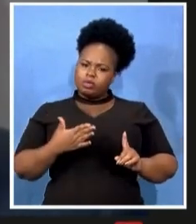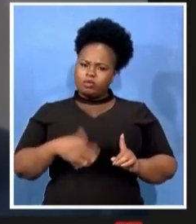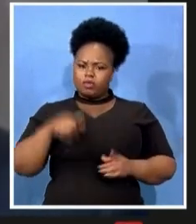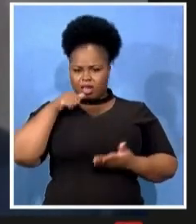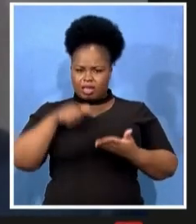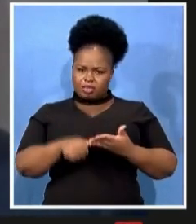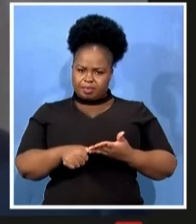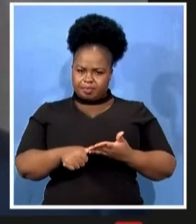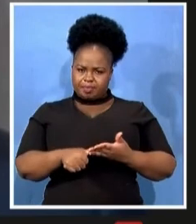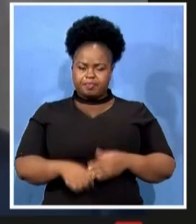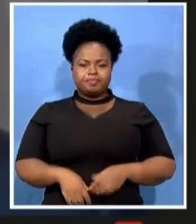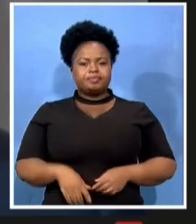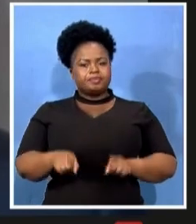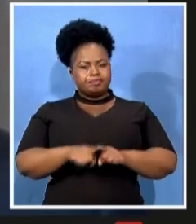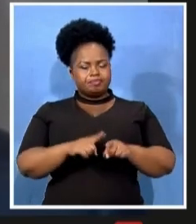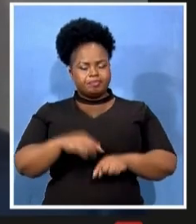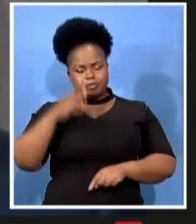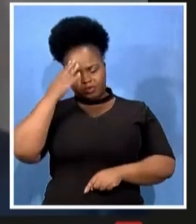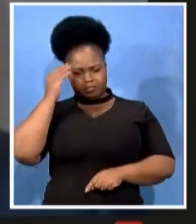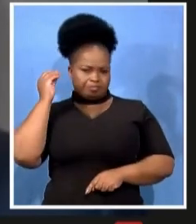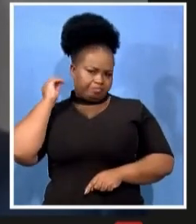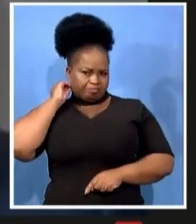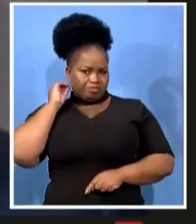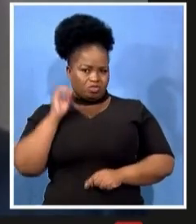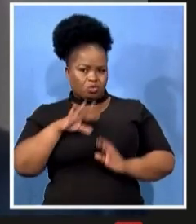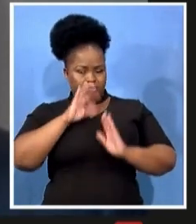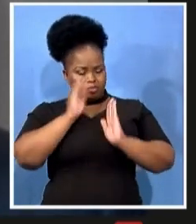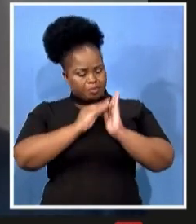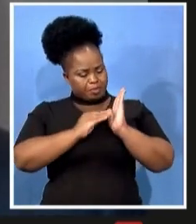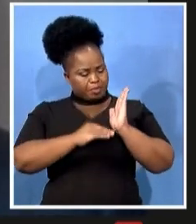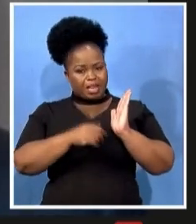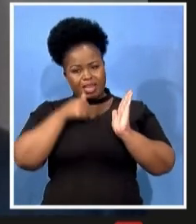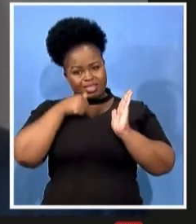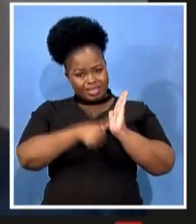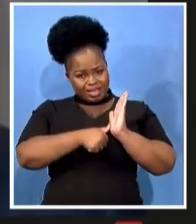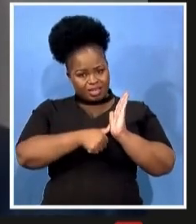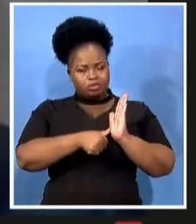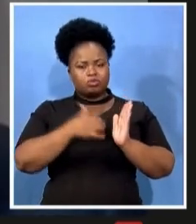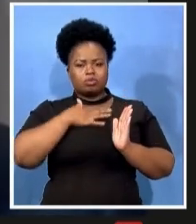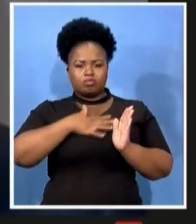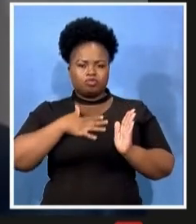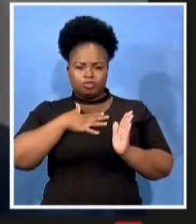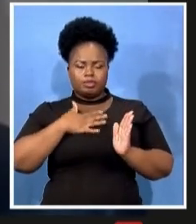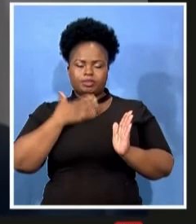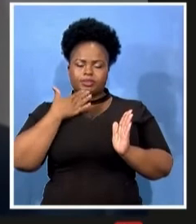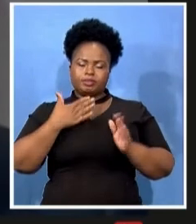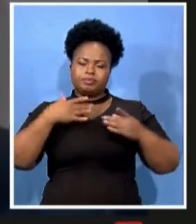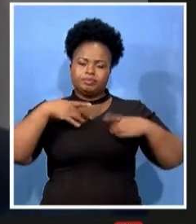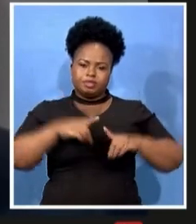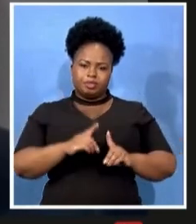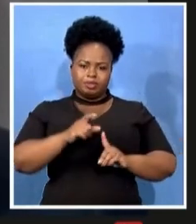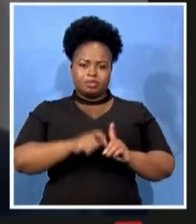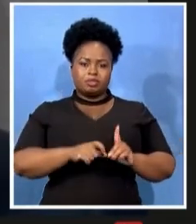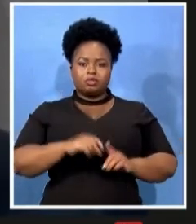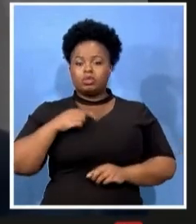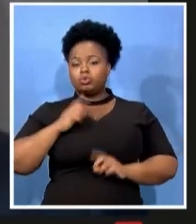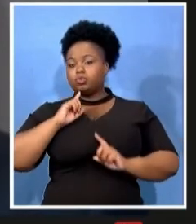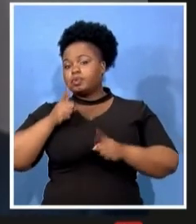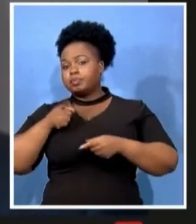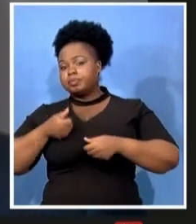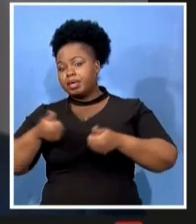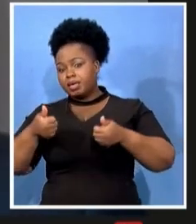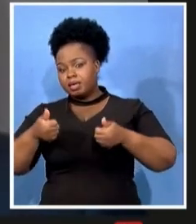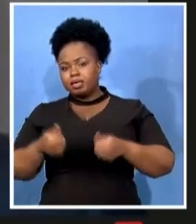was put in the letter, and we also appreciate, Chair, the answer that you had given with respect to our role as an